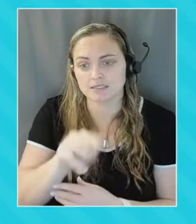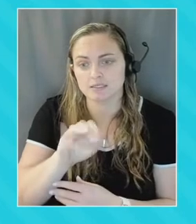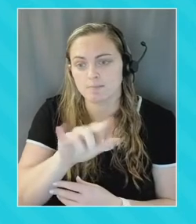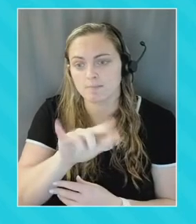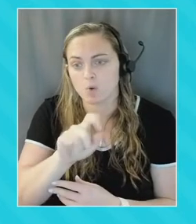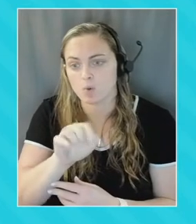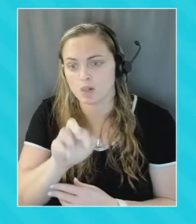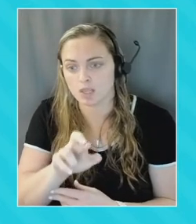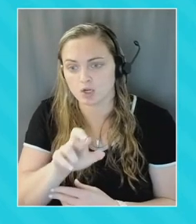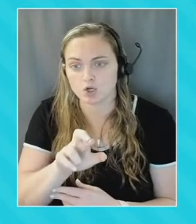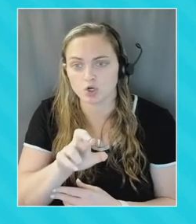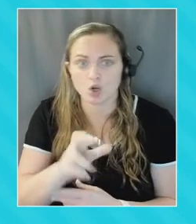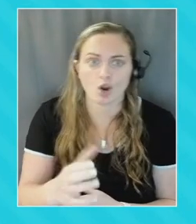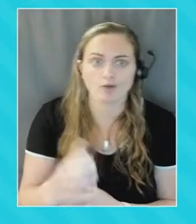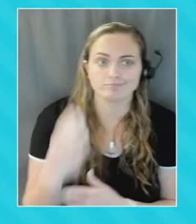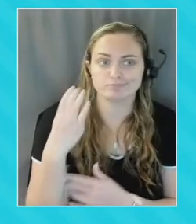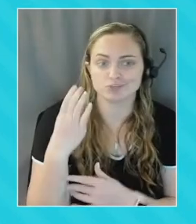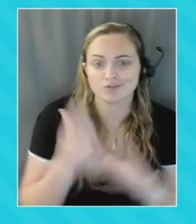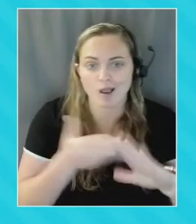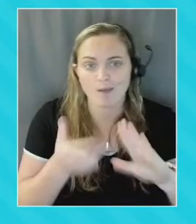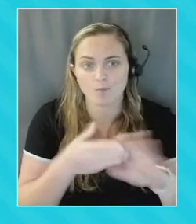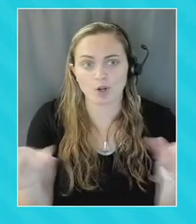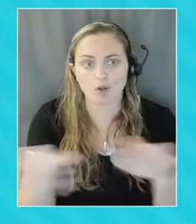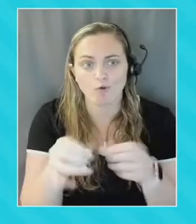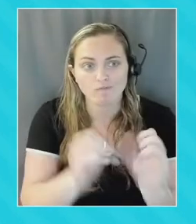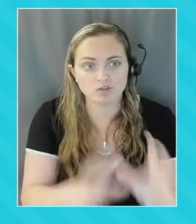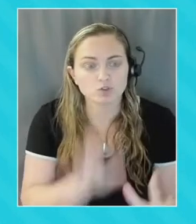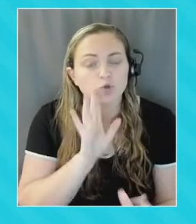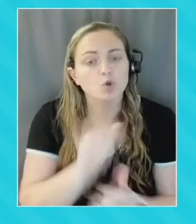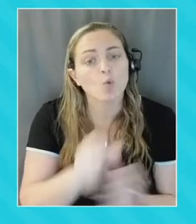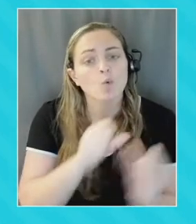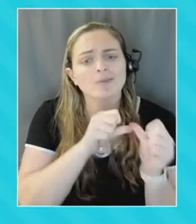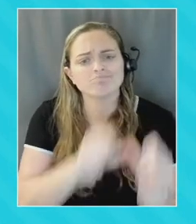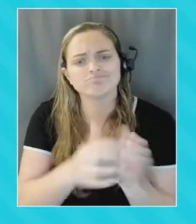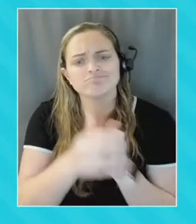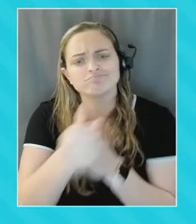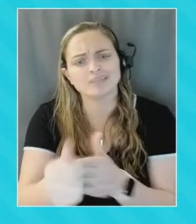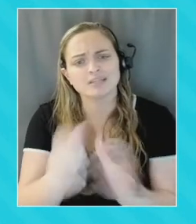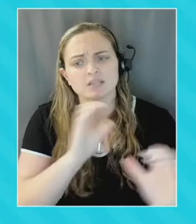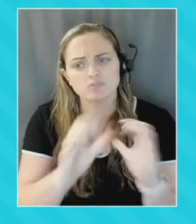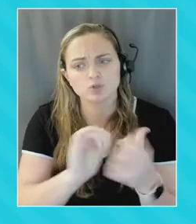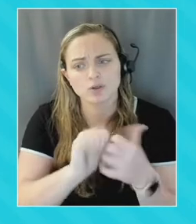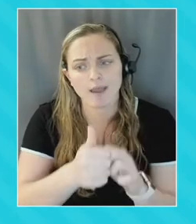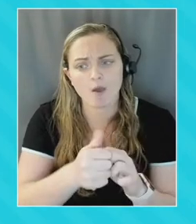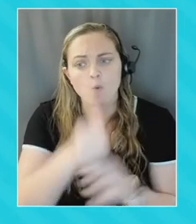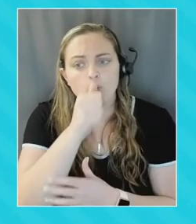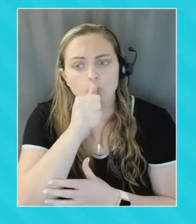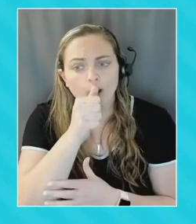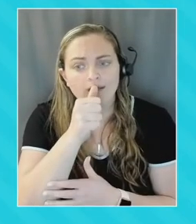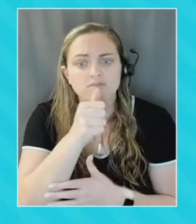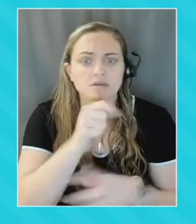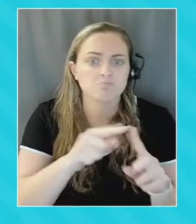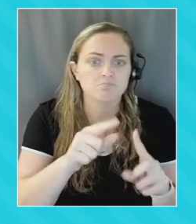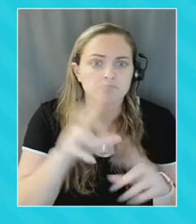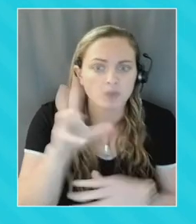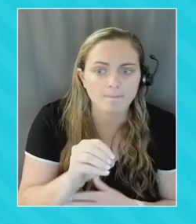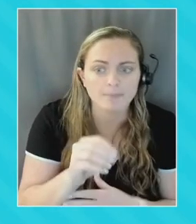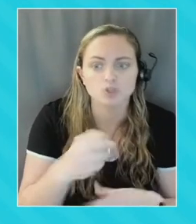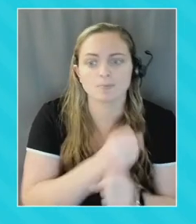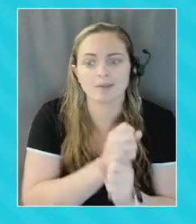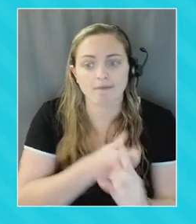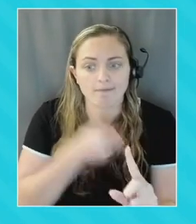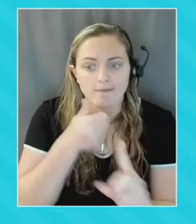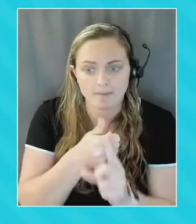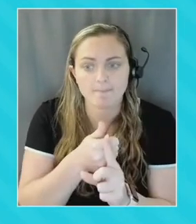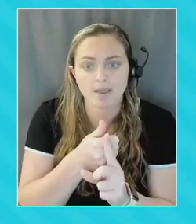Chief Operating Officer, who will be leading this important conversation about how private sector companies are making an impact